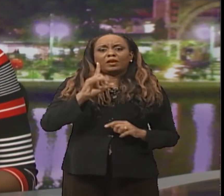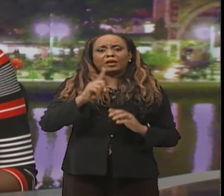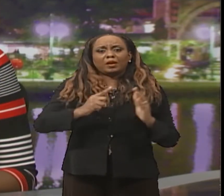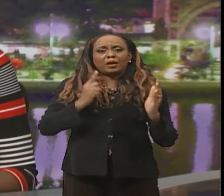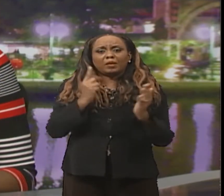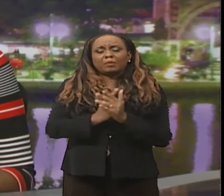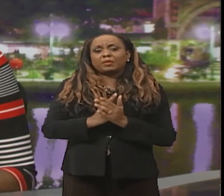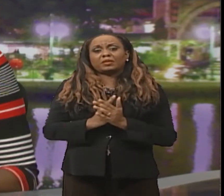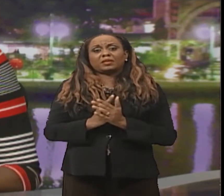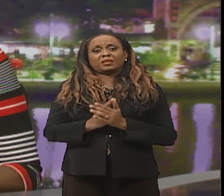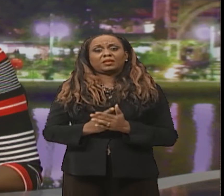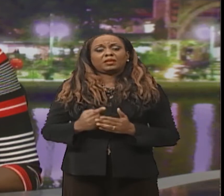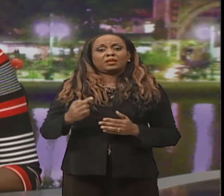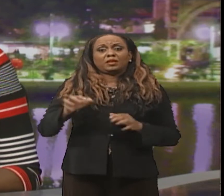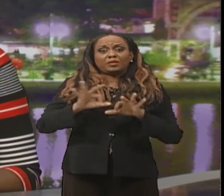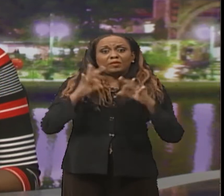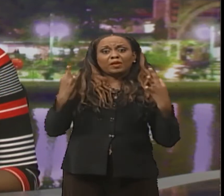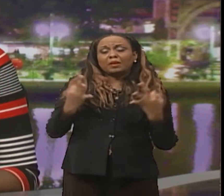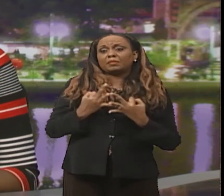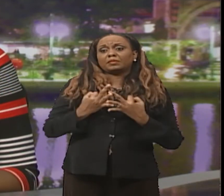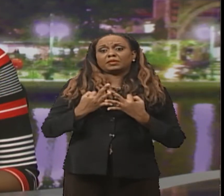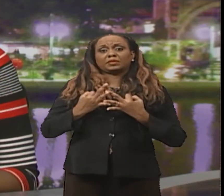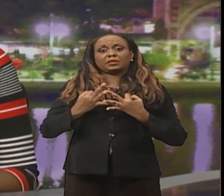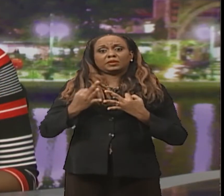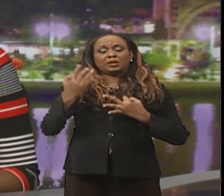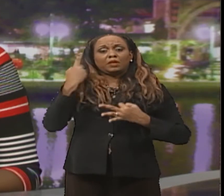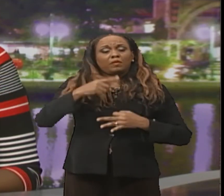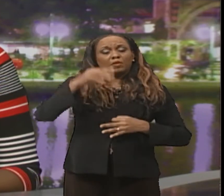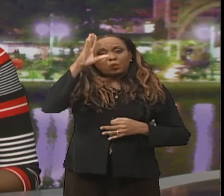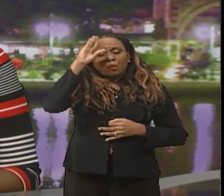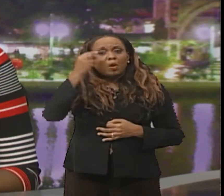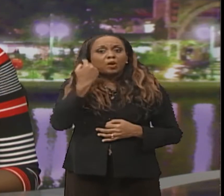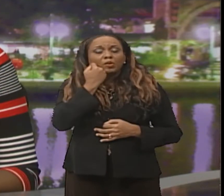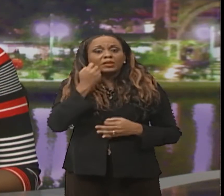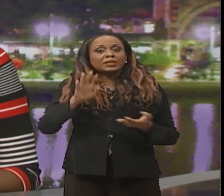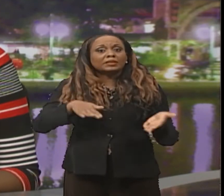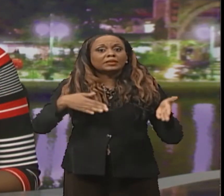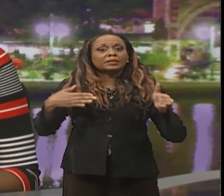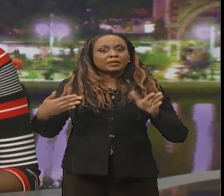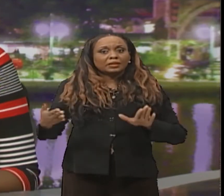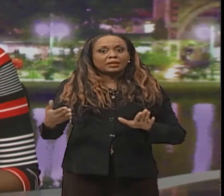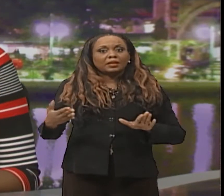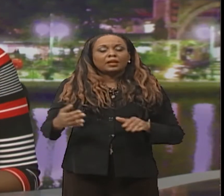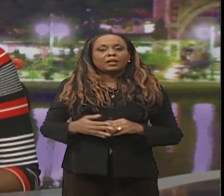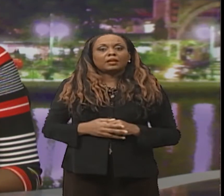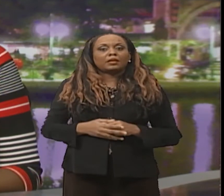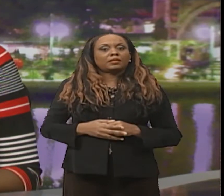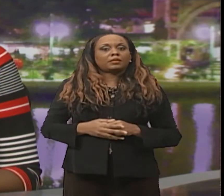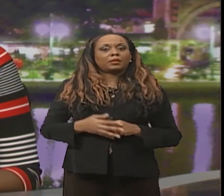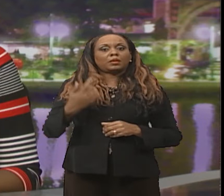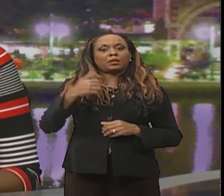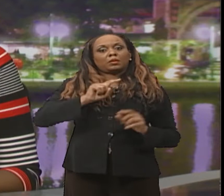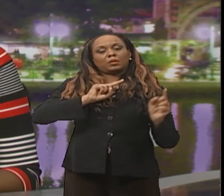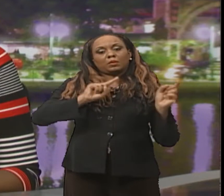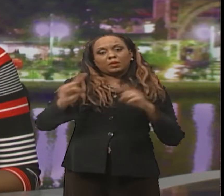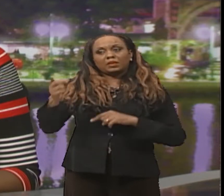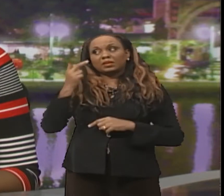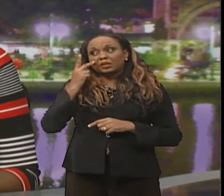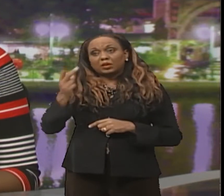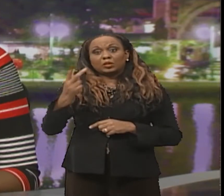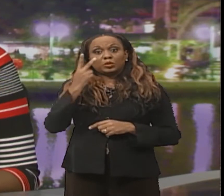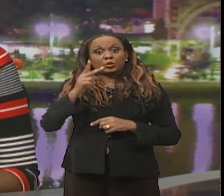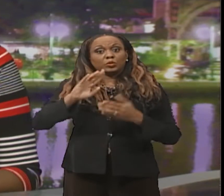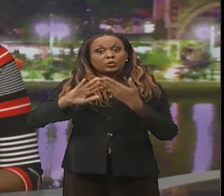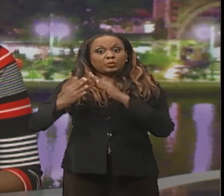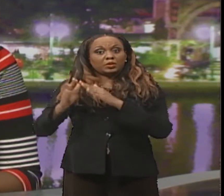16-year-old Shamar Chase, the country's latest road fatality. Kareem Smith paid a visit to 2 separate communities where his